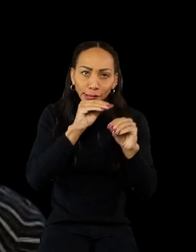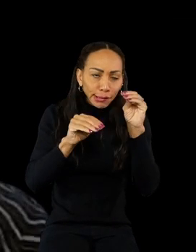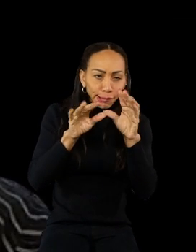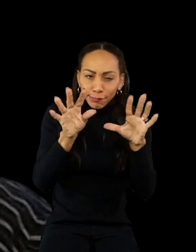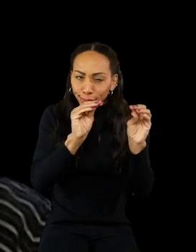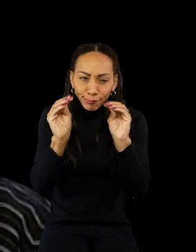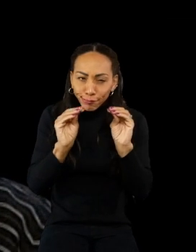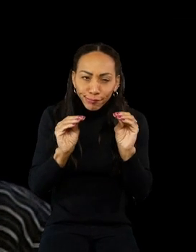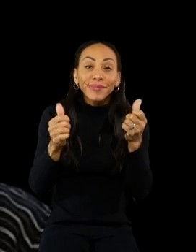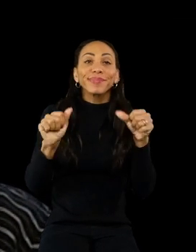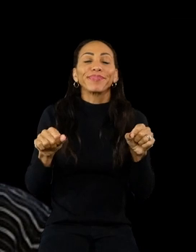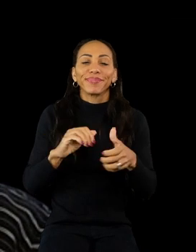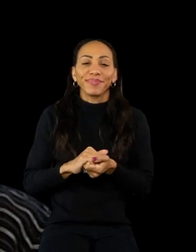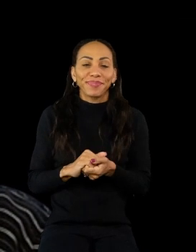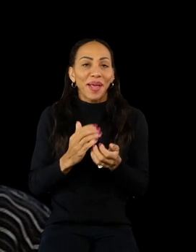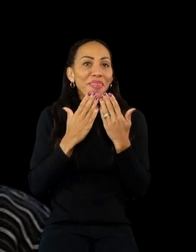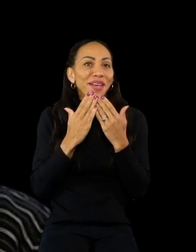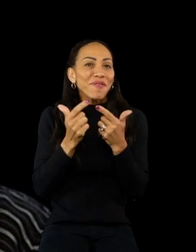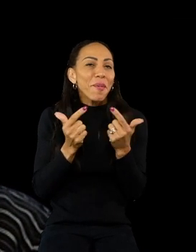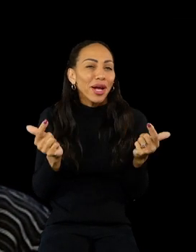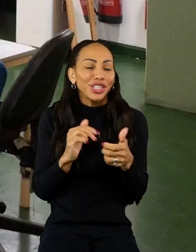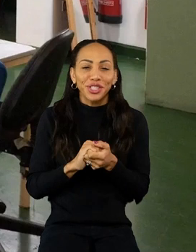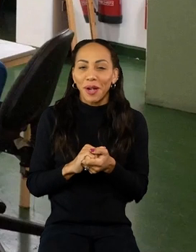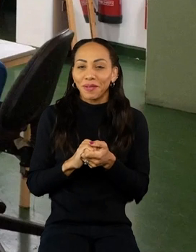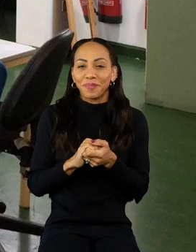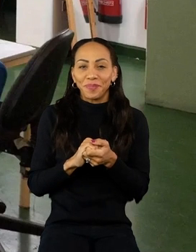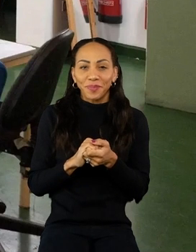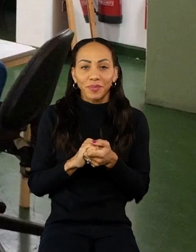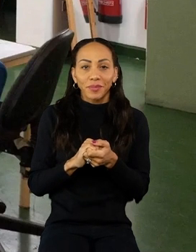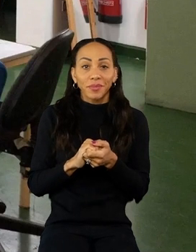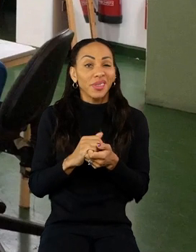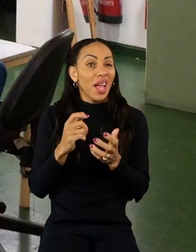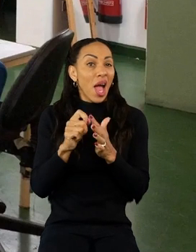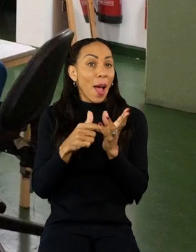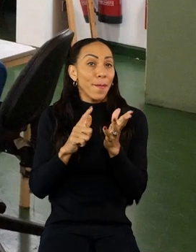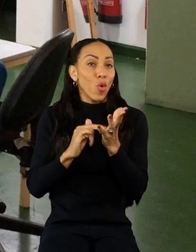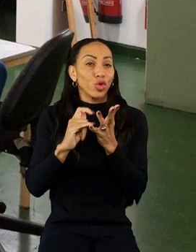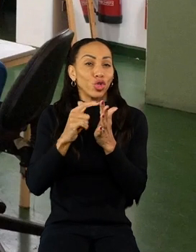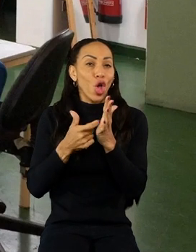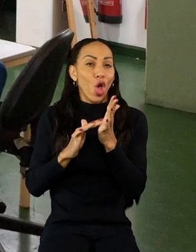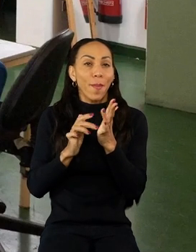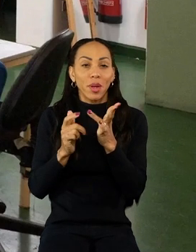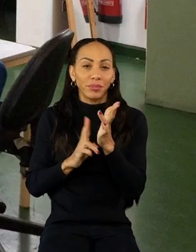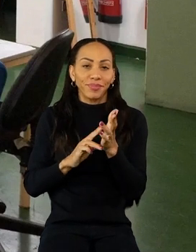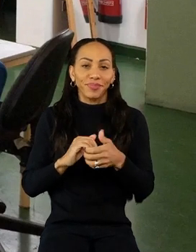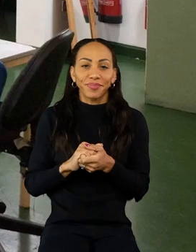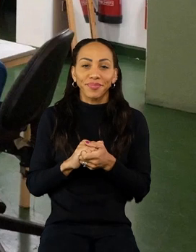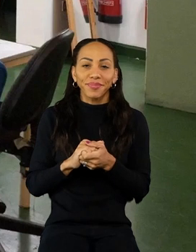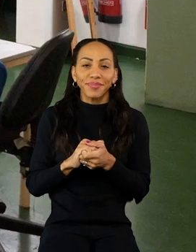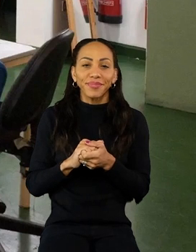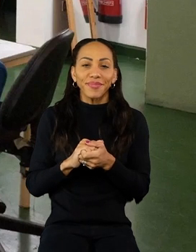and try and find my way around this little setup. Here we are. Yeah, thank you very much.